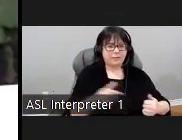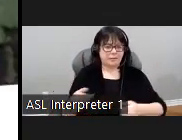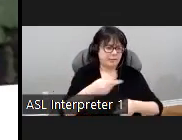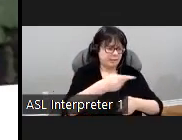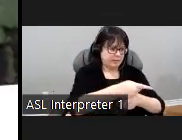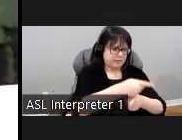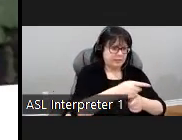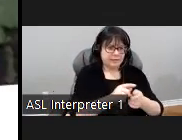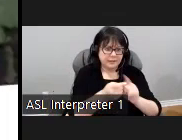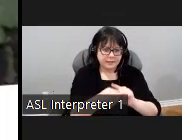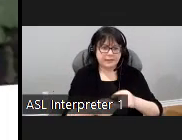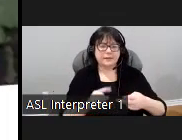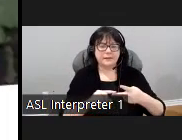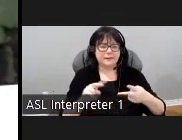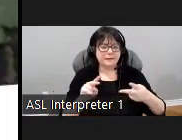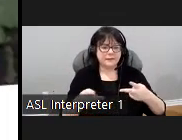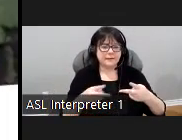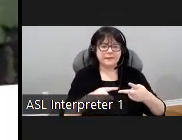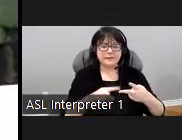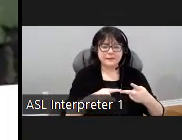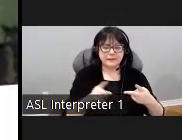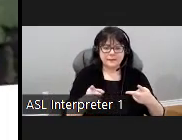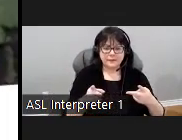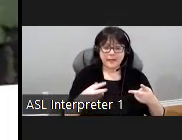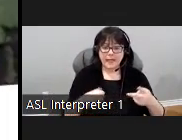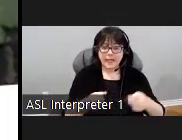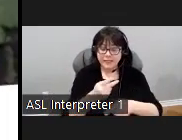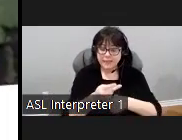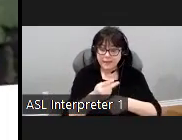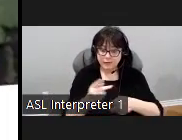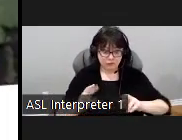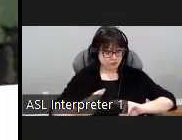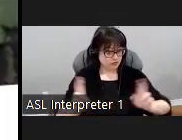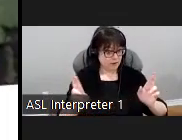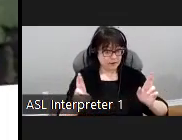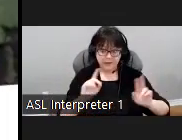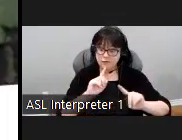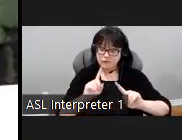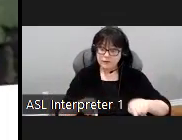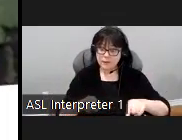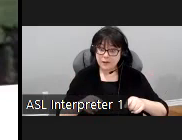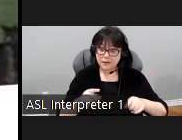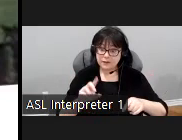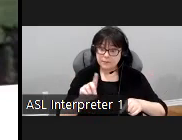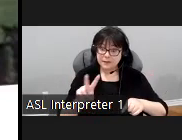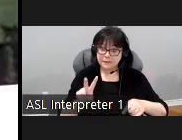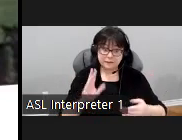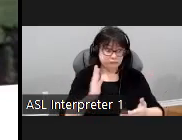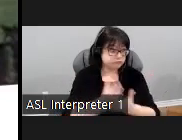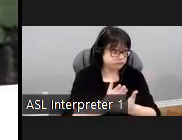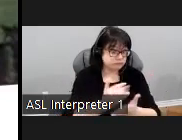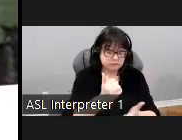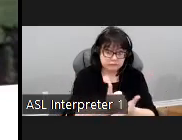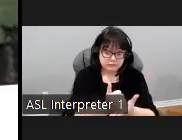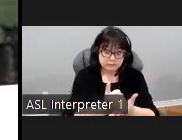to recognize and respond to domestic violence? What I've seen over the past few years and what I've heard from service providers is, in